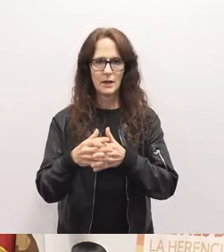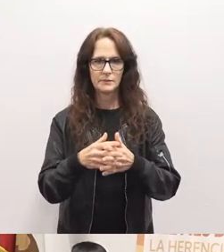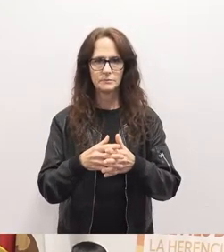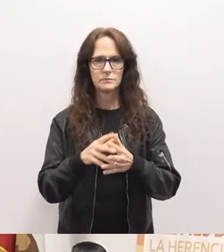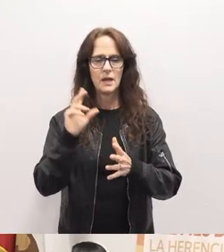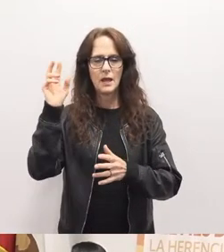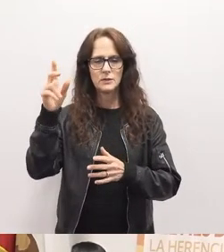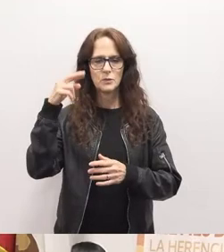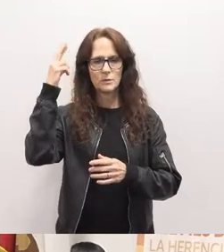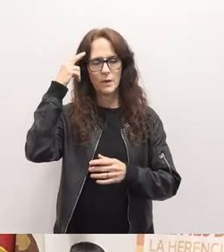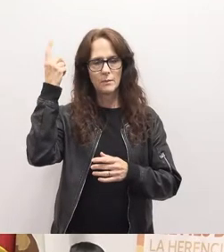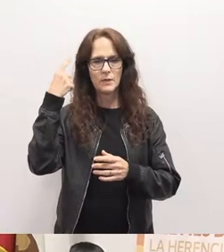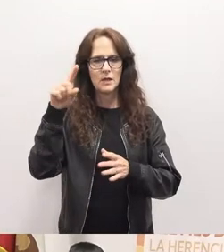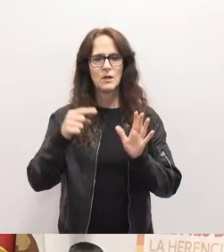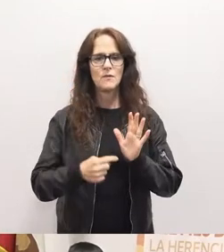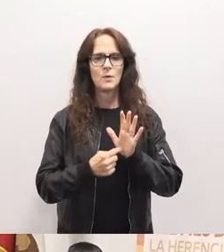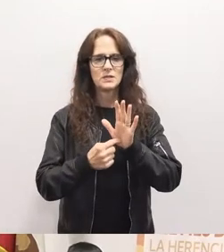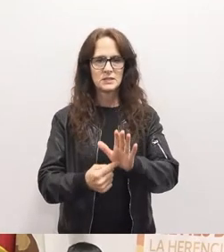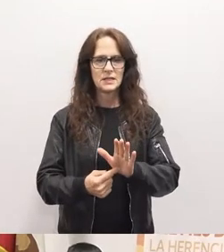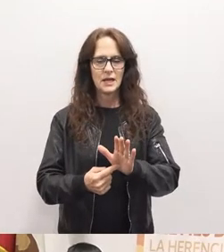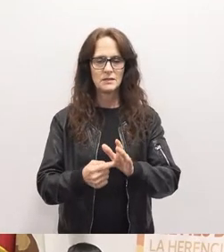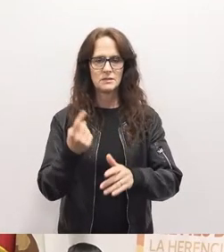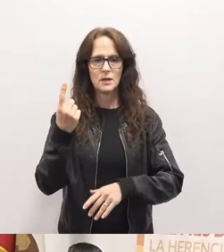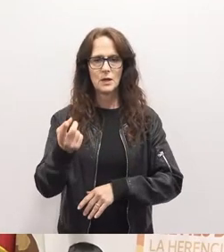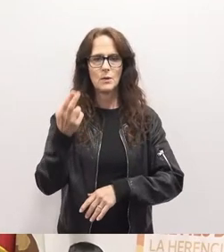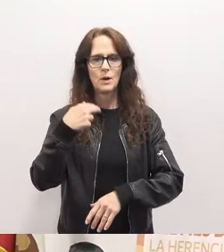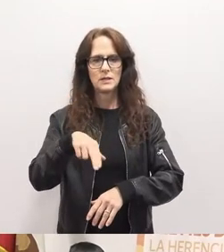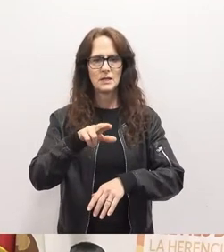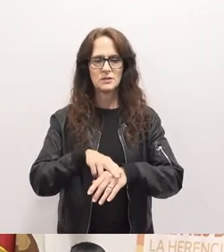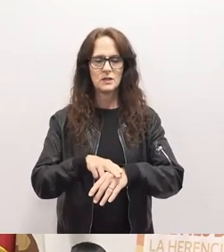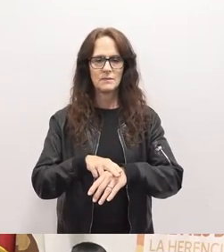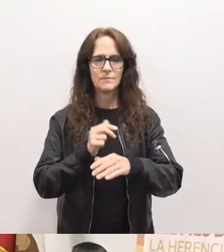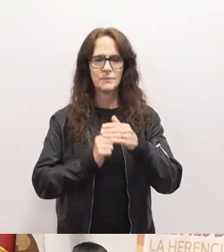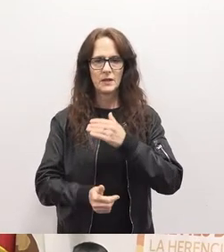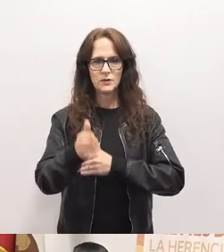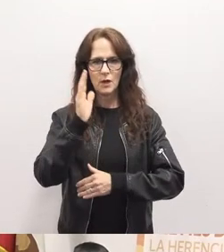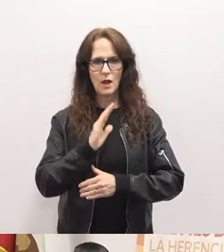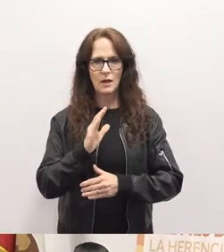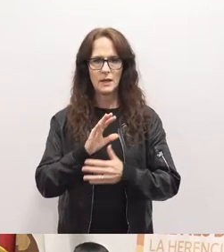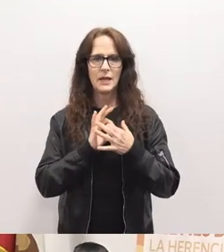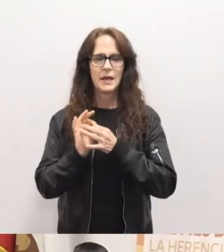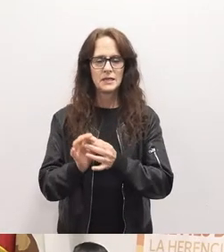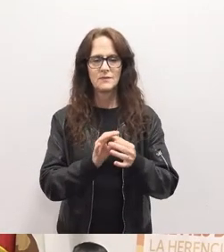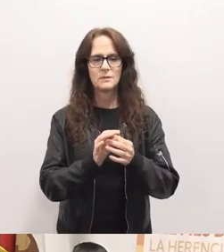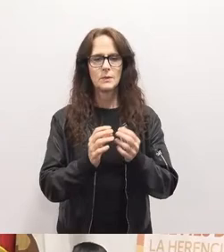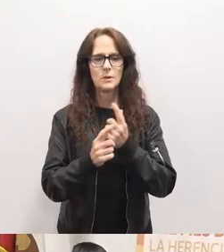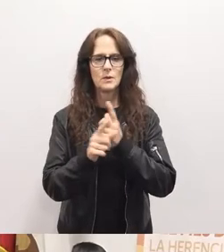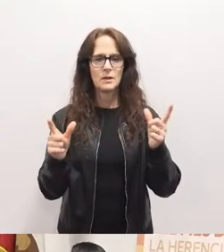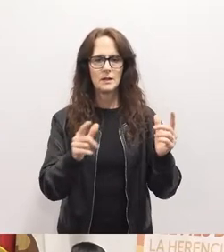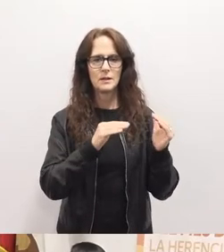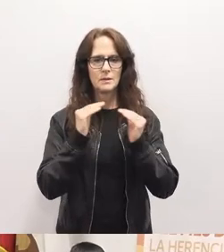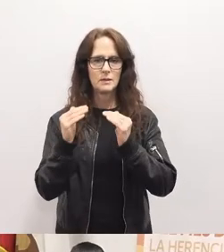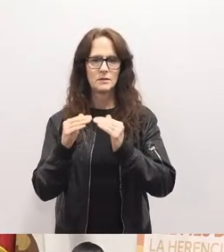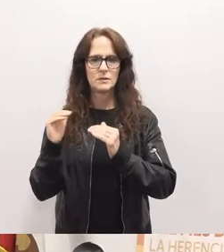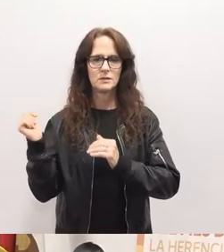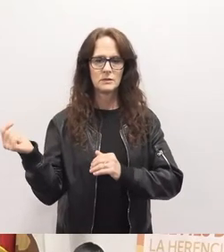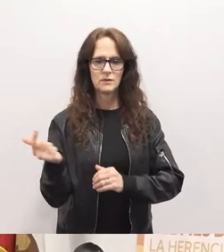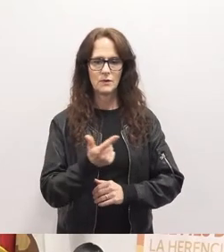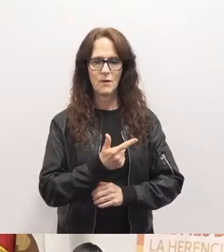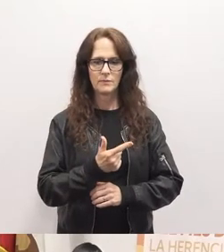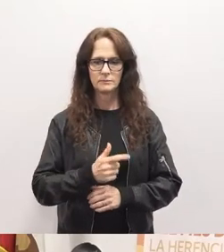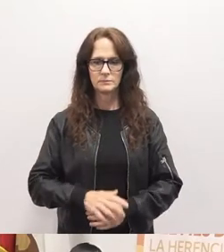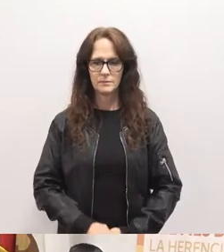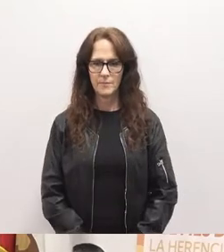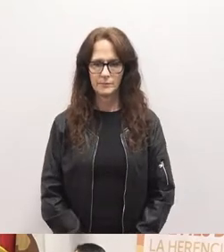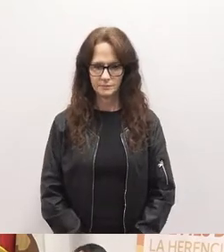America and to the republic for which it stands, one nation, under God, indivisible, with liberty and justice for